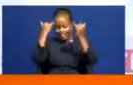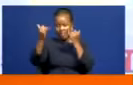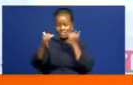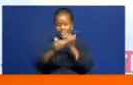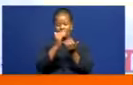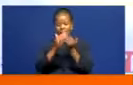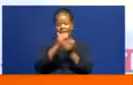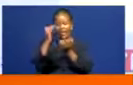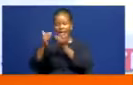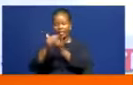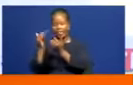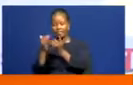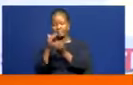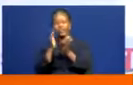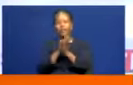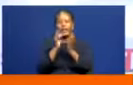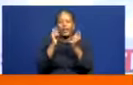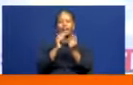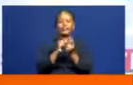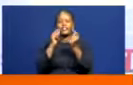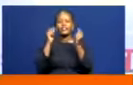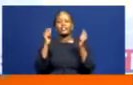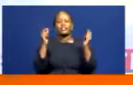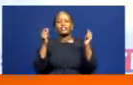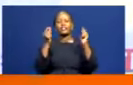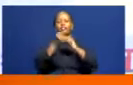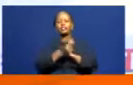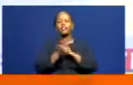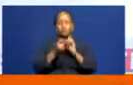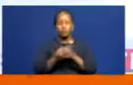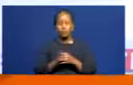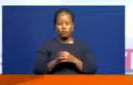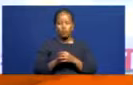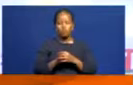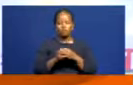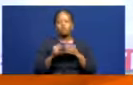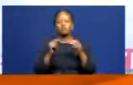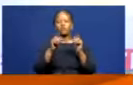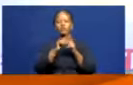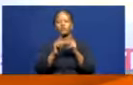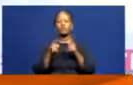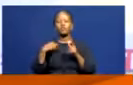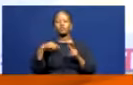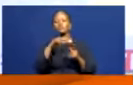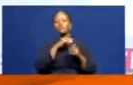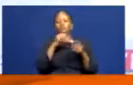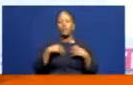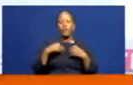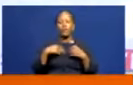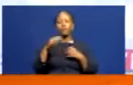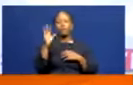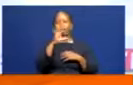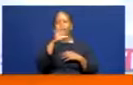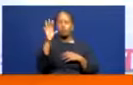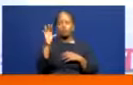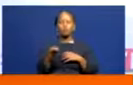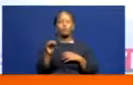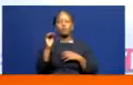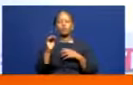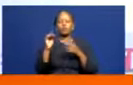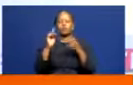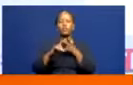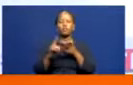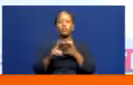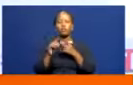and transformed into reality. Let us build Africa that is a continent of entrepreneurship